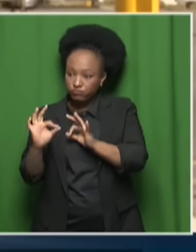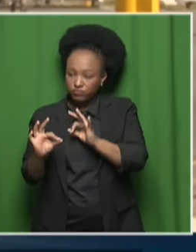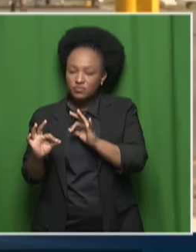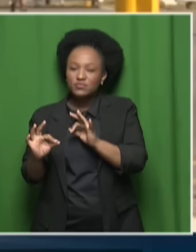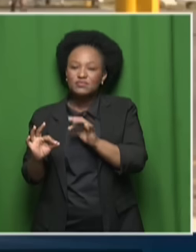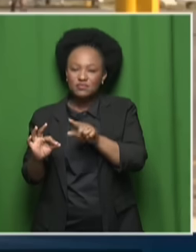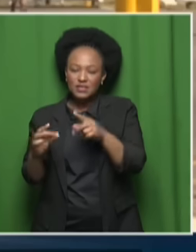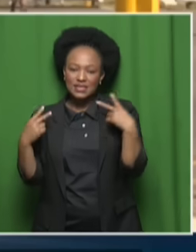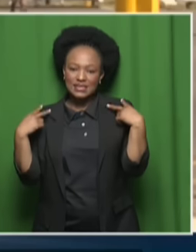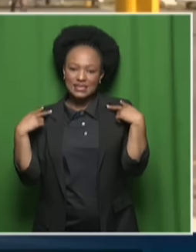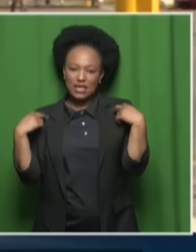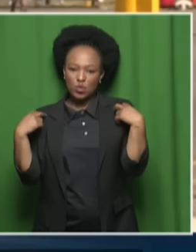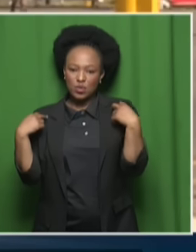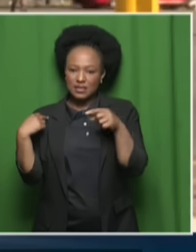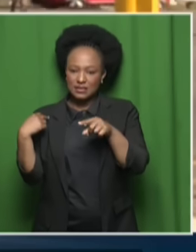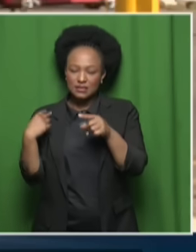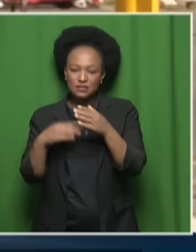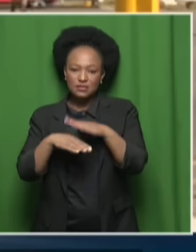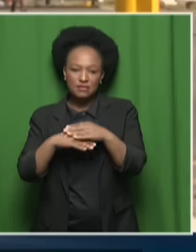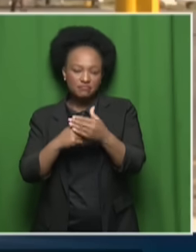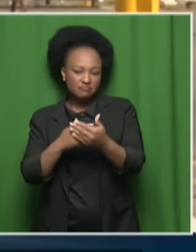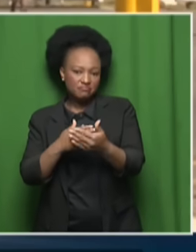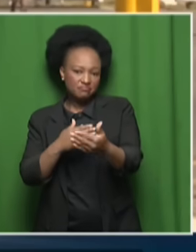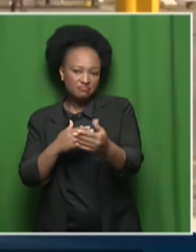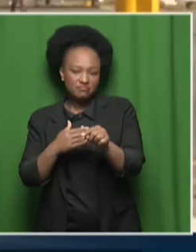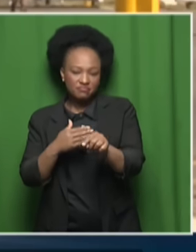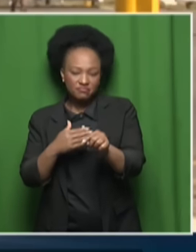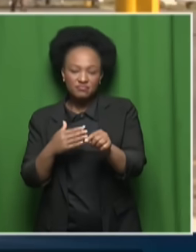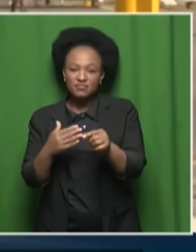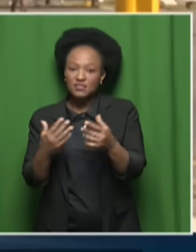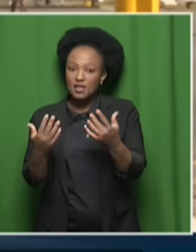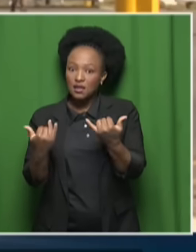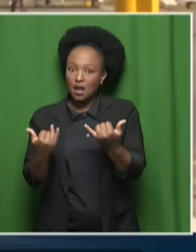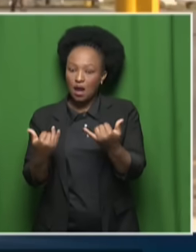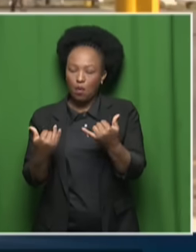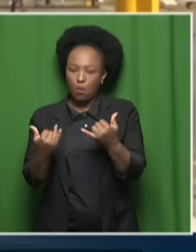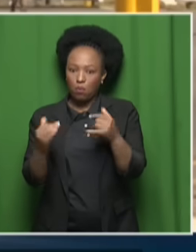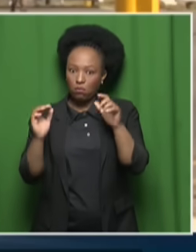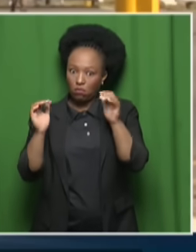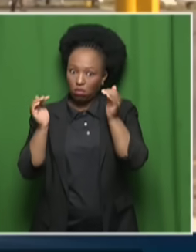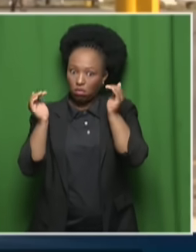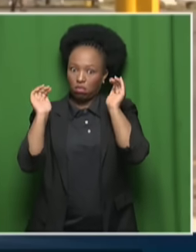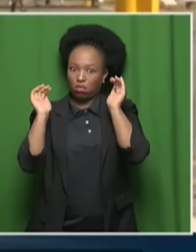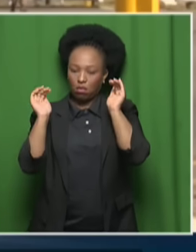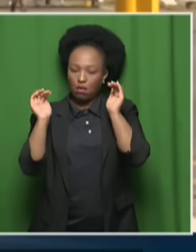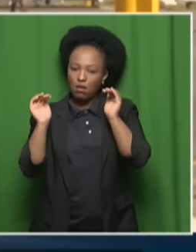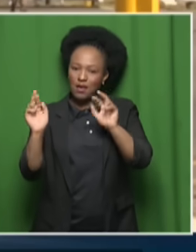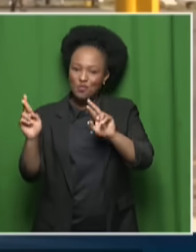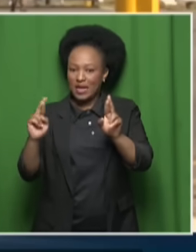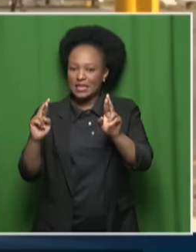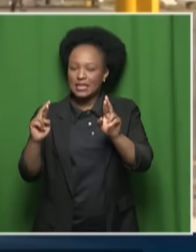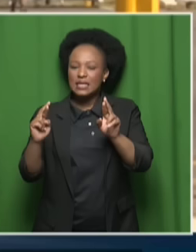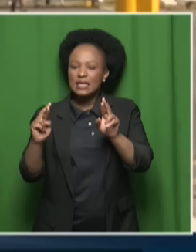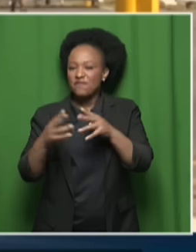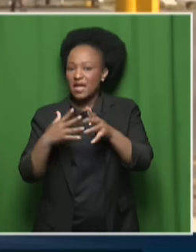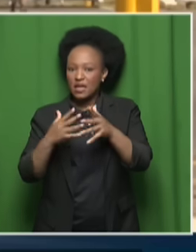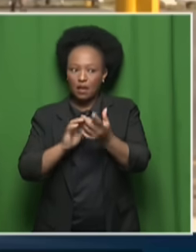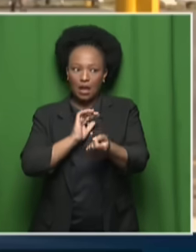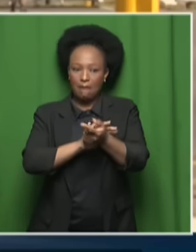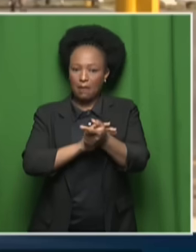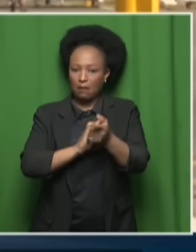protocols for the duration of this summit, and they are on high alert for any planned protest, unplanned